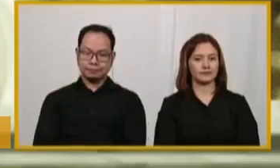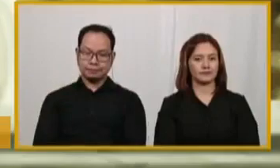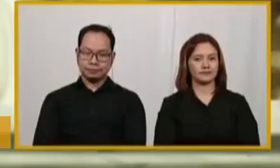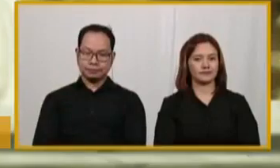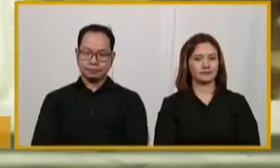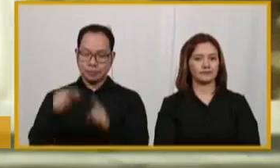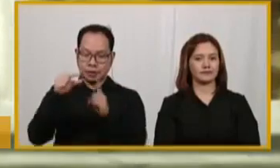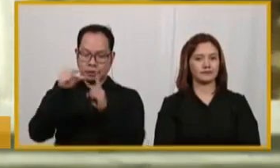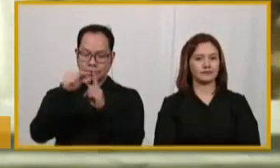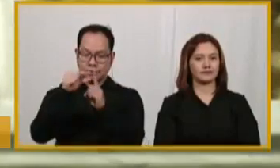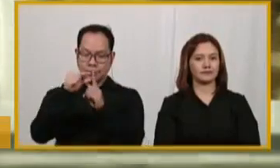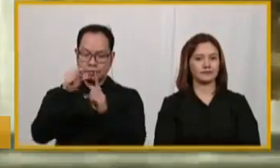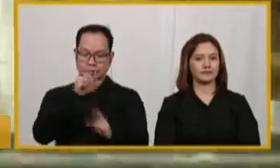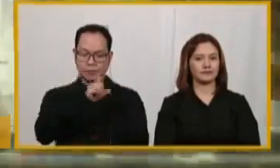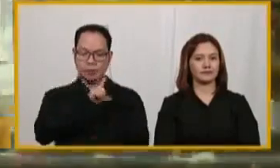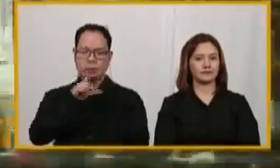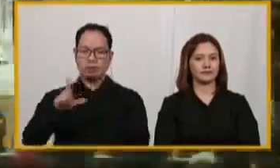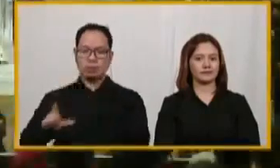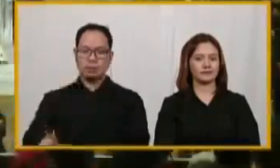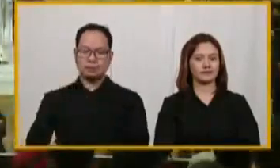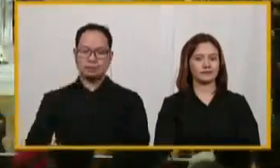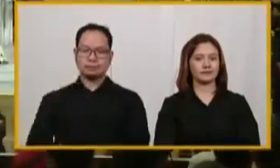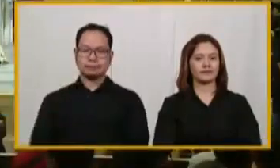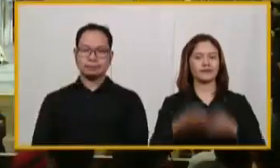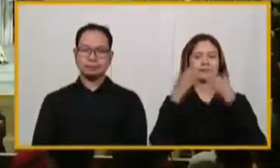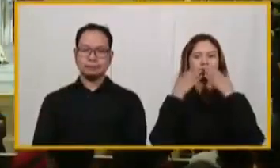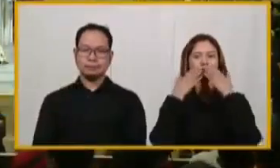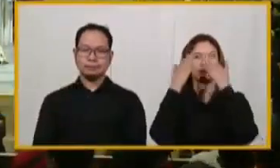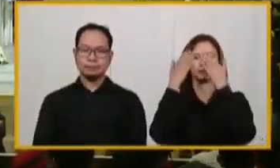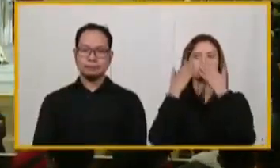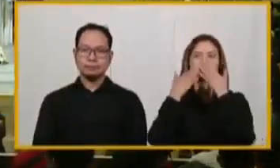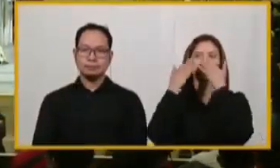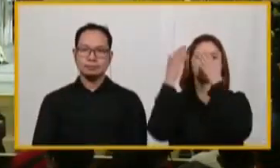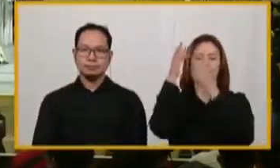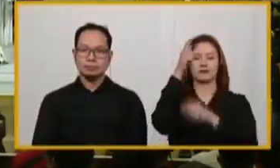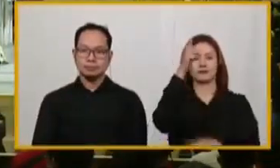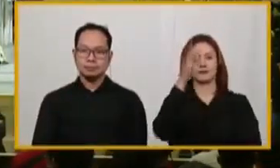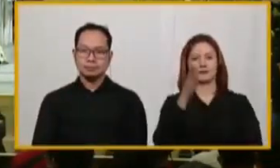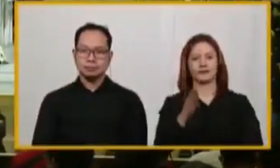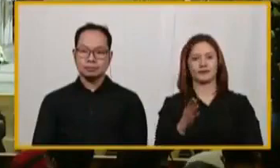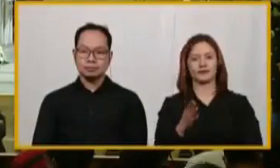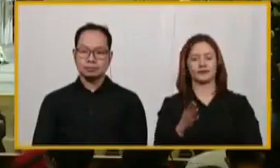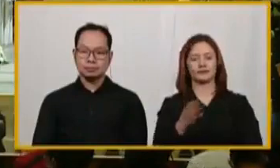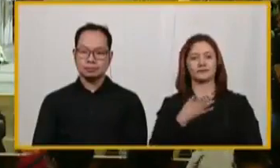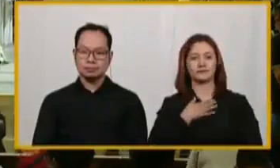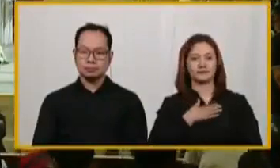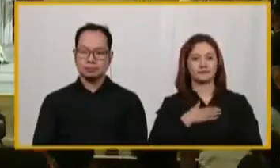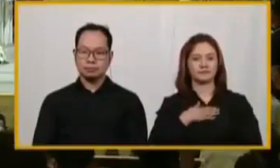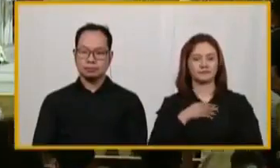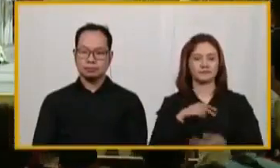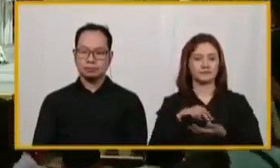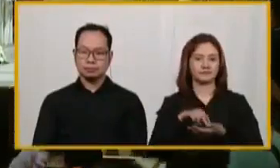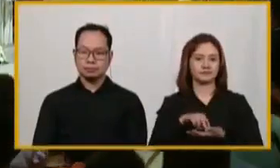The word of the Lord. Thanks be to God. Please stand.